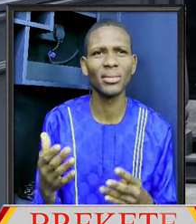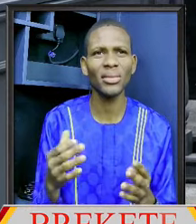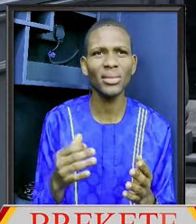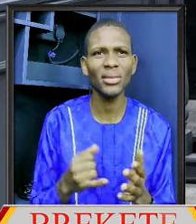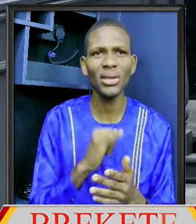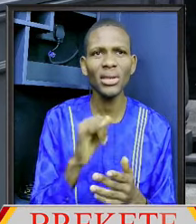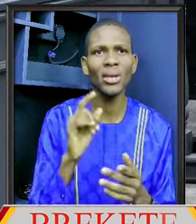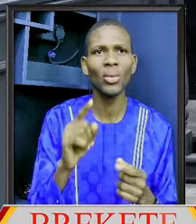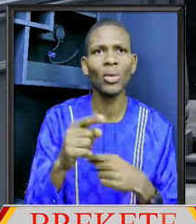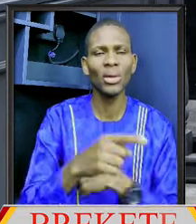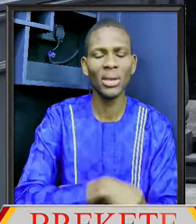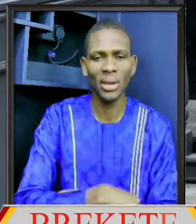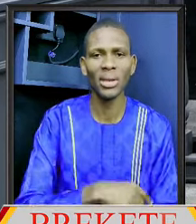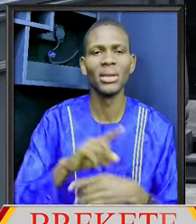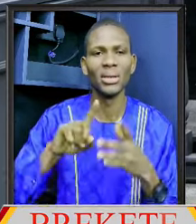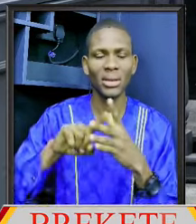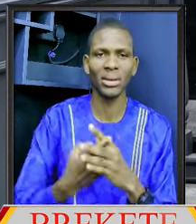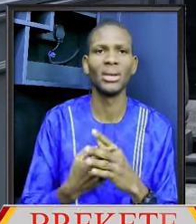now, one day it takes that